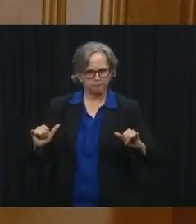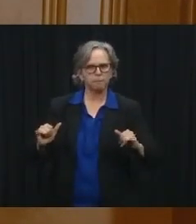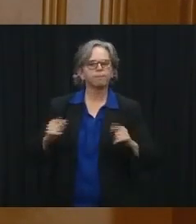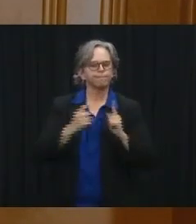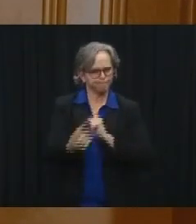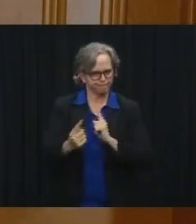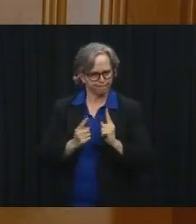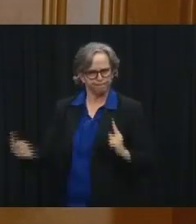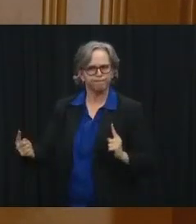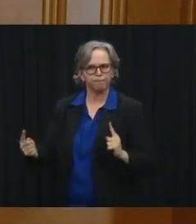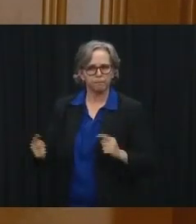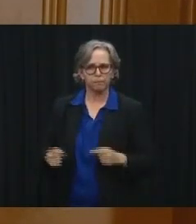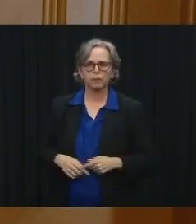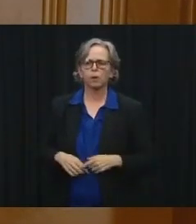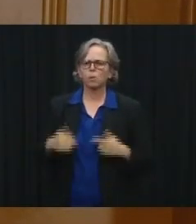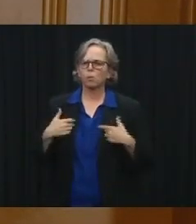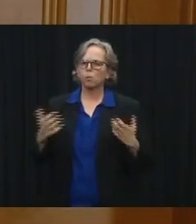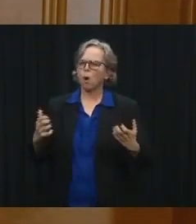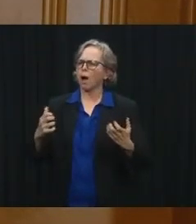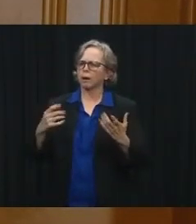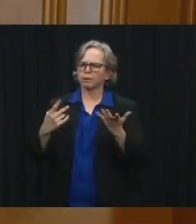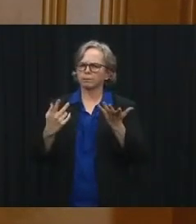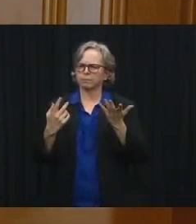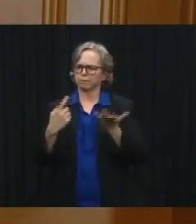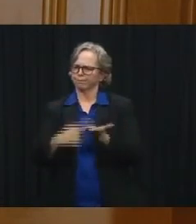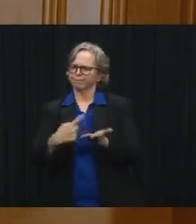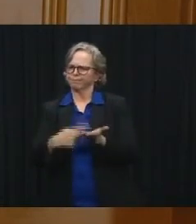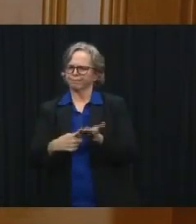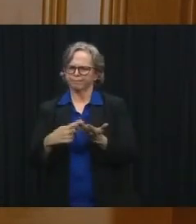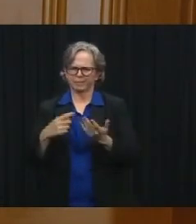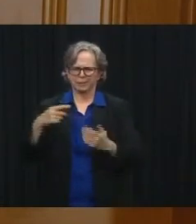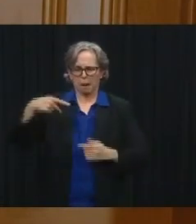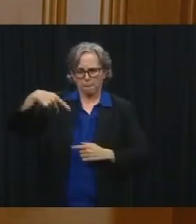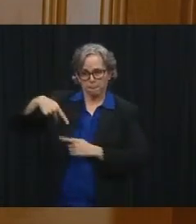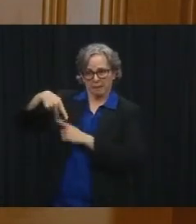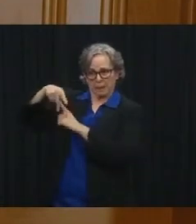about the personal protective equipment,